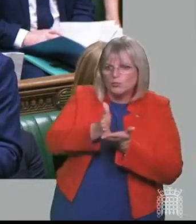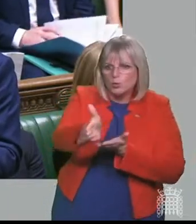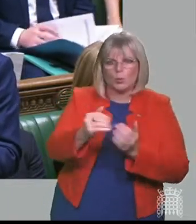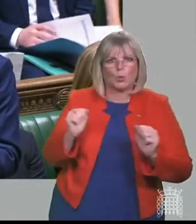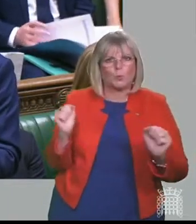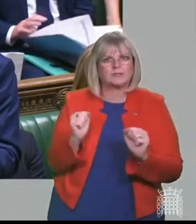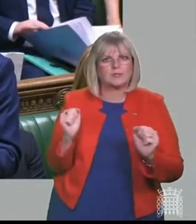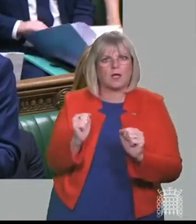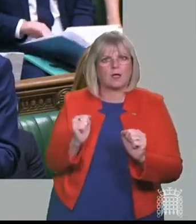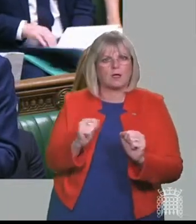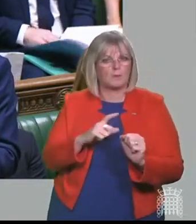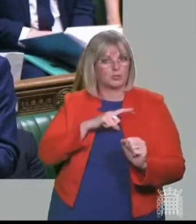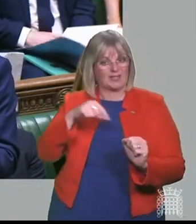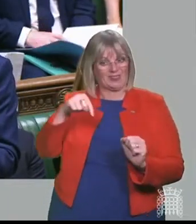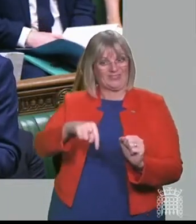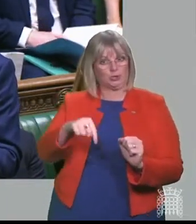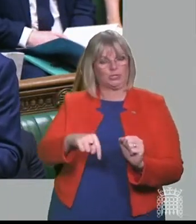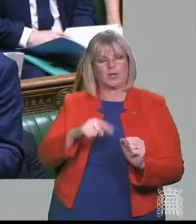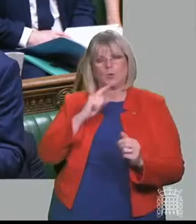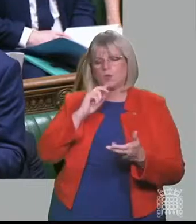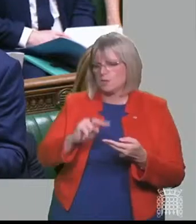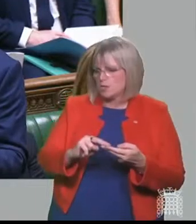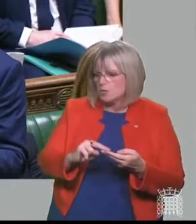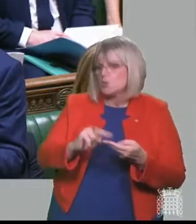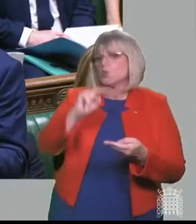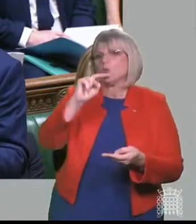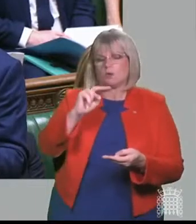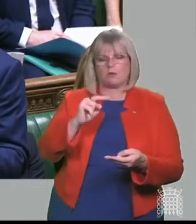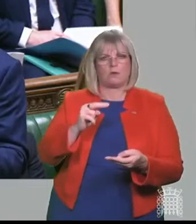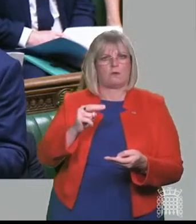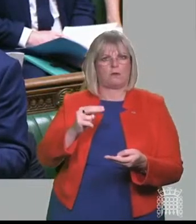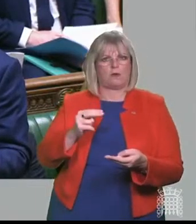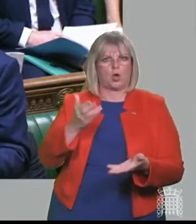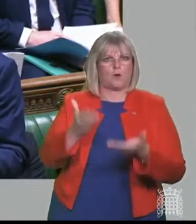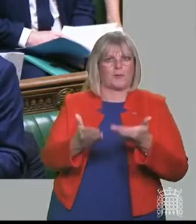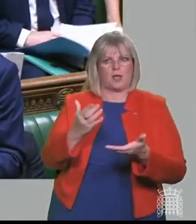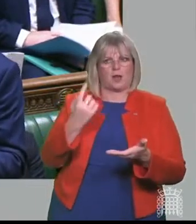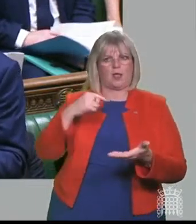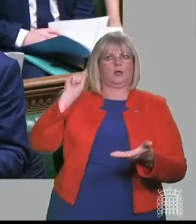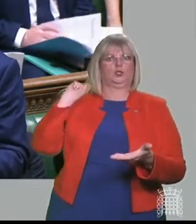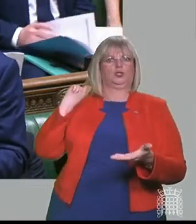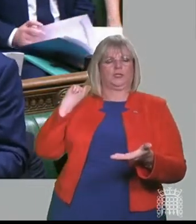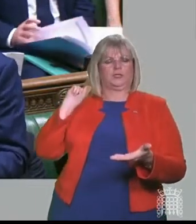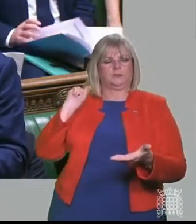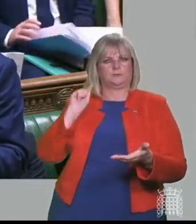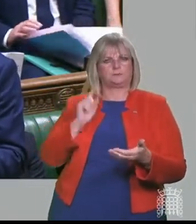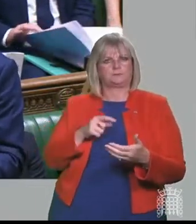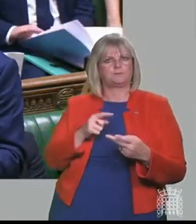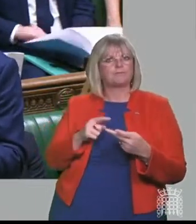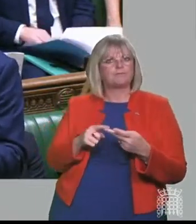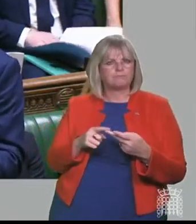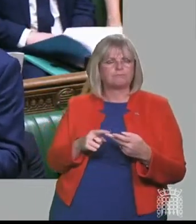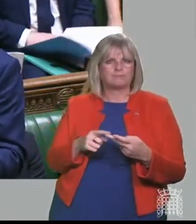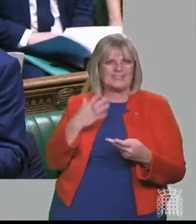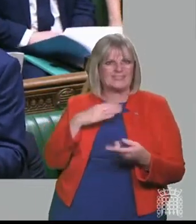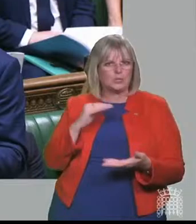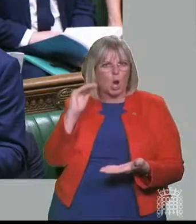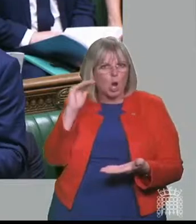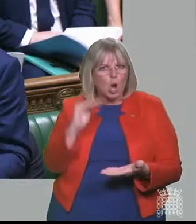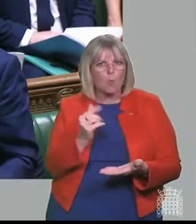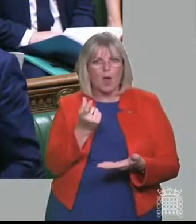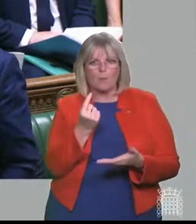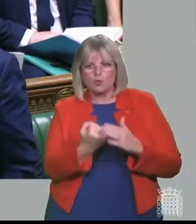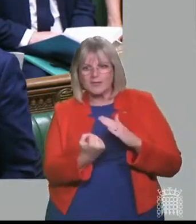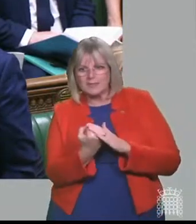bills than last year, such as the £400 energy bill rebate, a lower price cap, a social tariff for